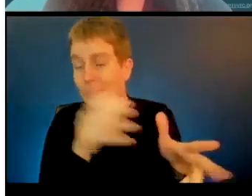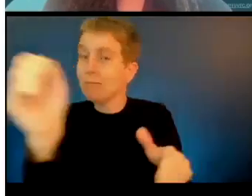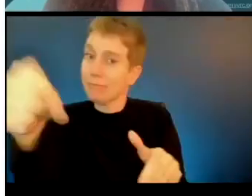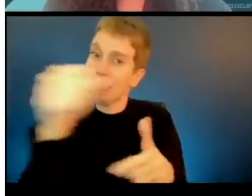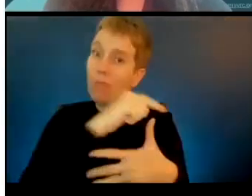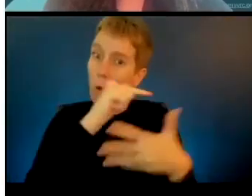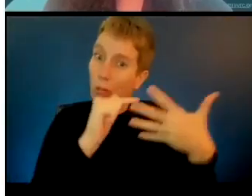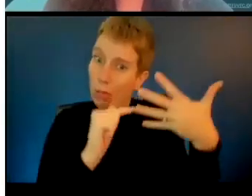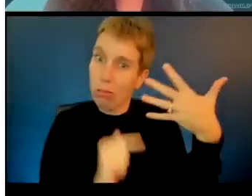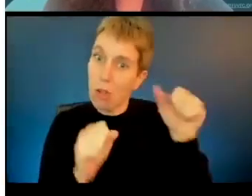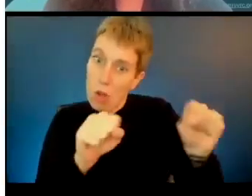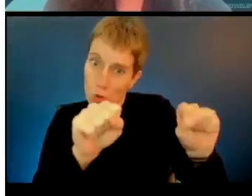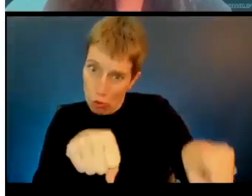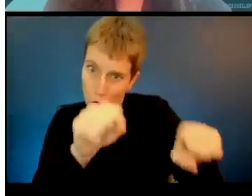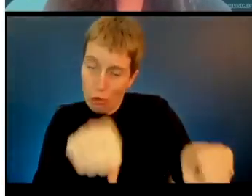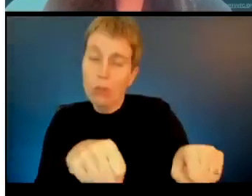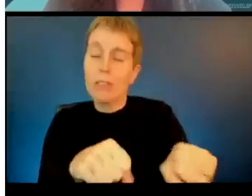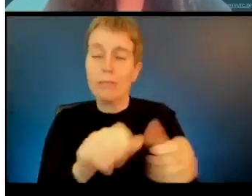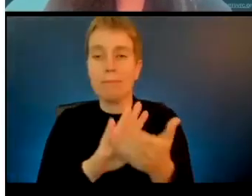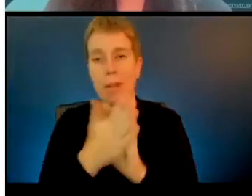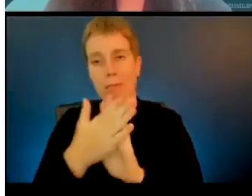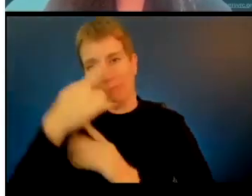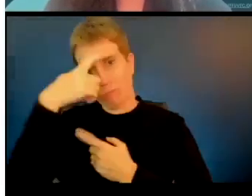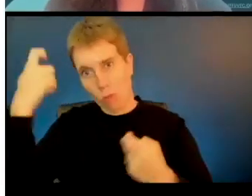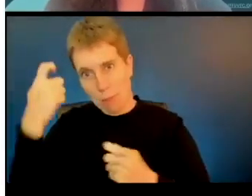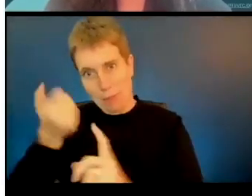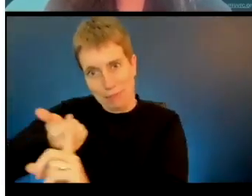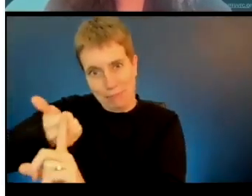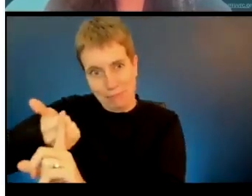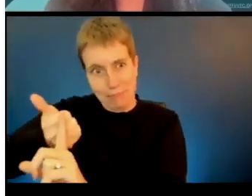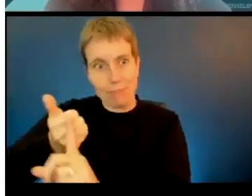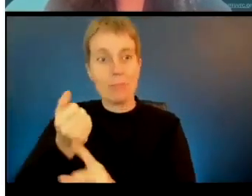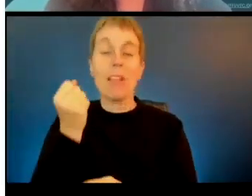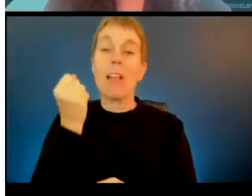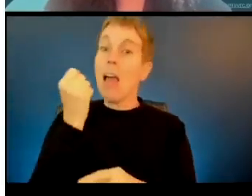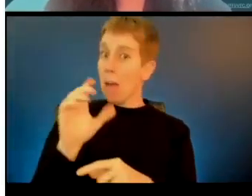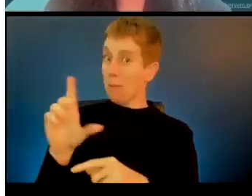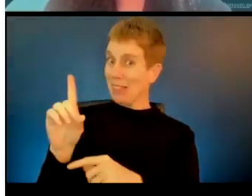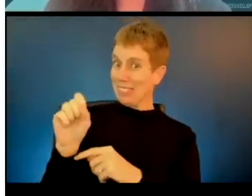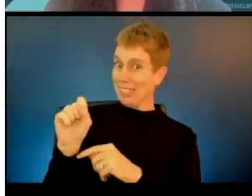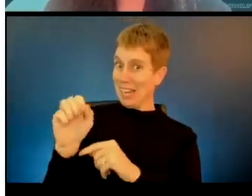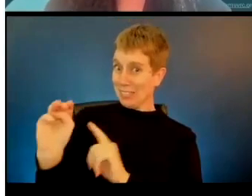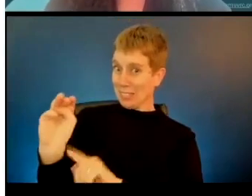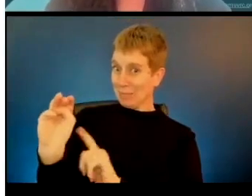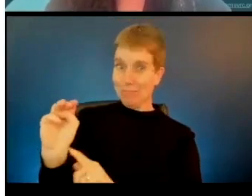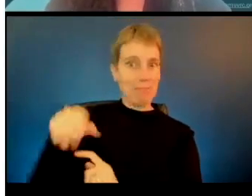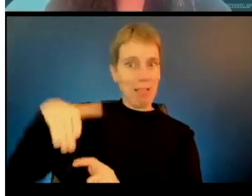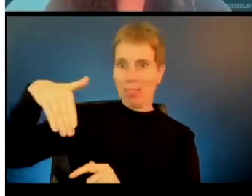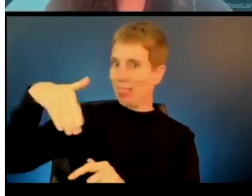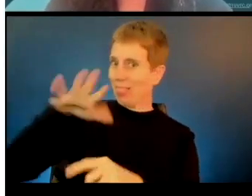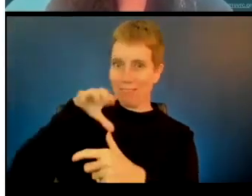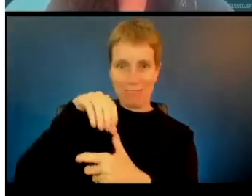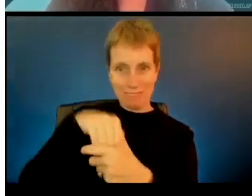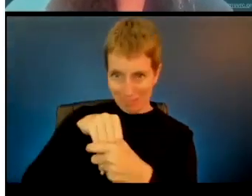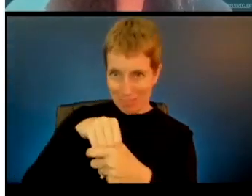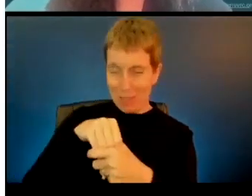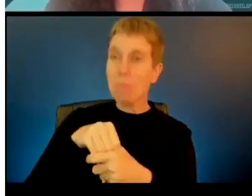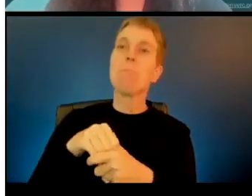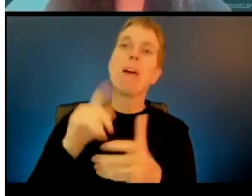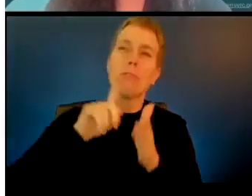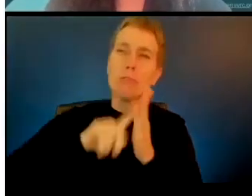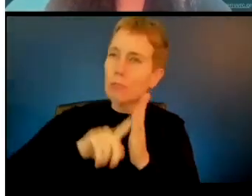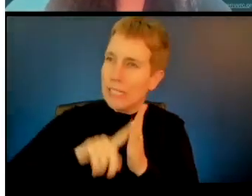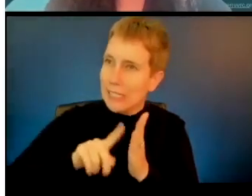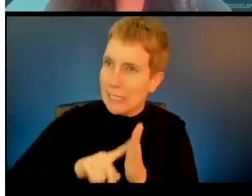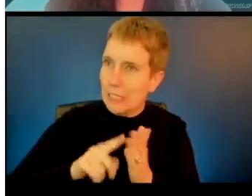is identified as potentially traumatic and probably will be included in future iterations, given kind of the research that's